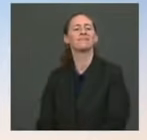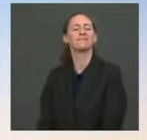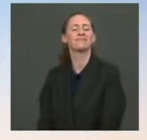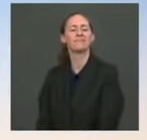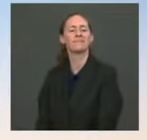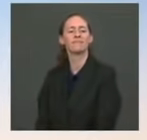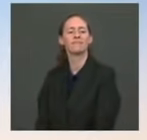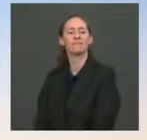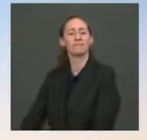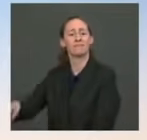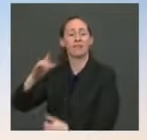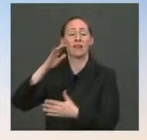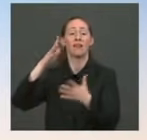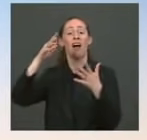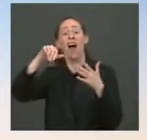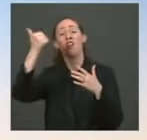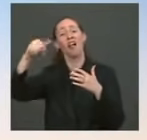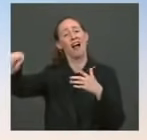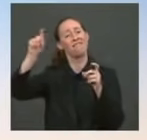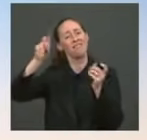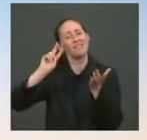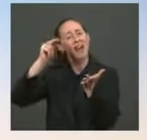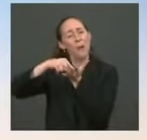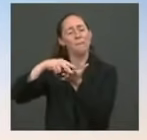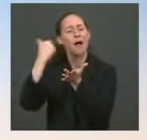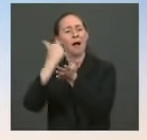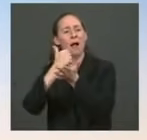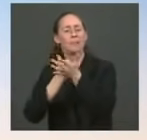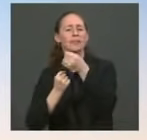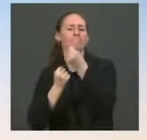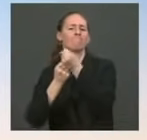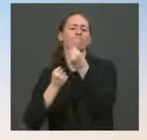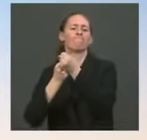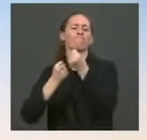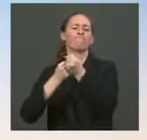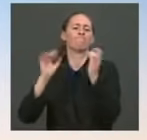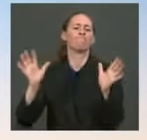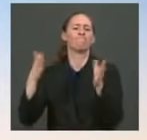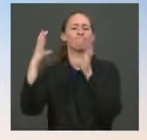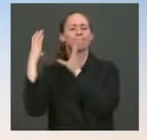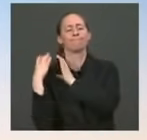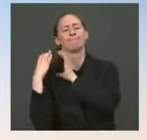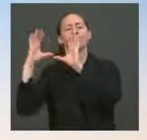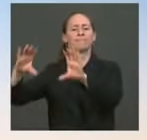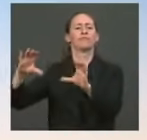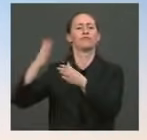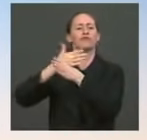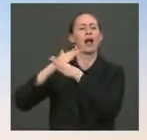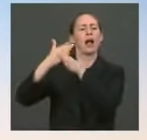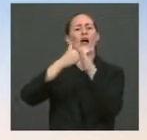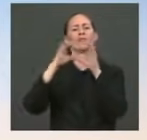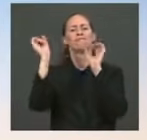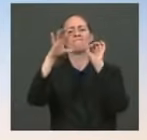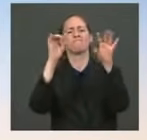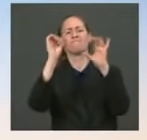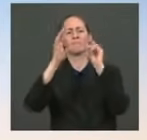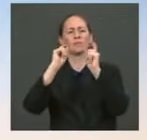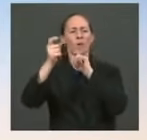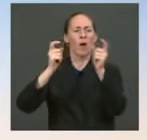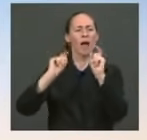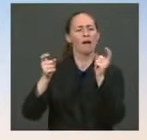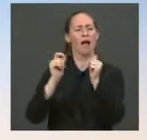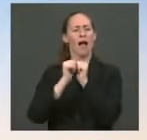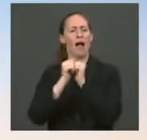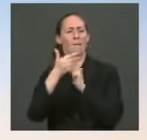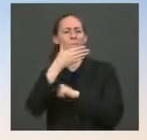going to continue to increase our role in contributing vaccines, contributing know-how, making sure